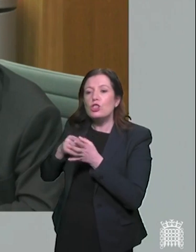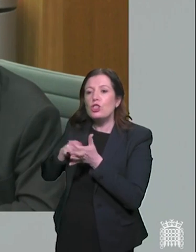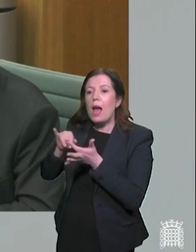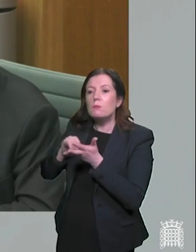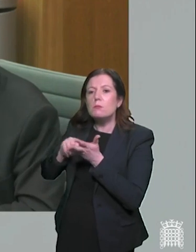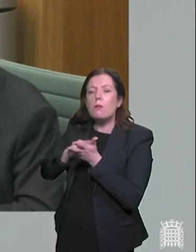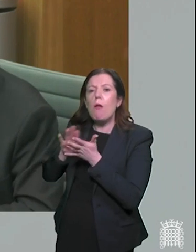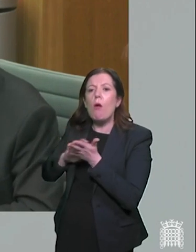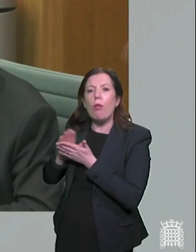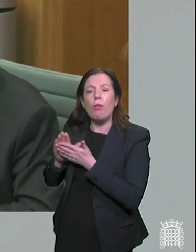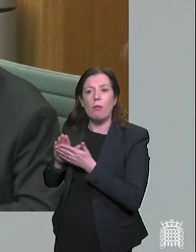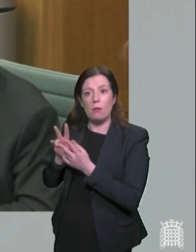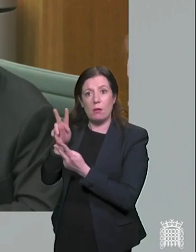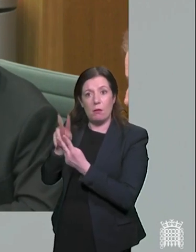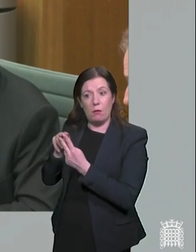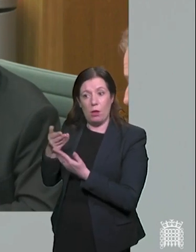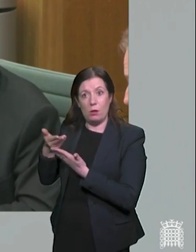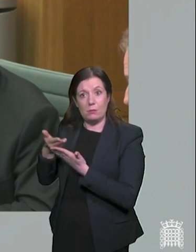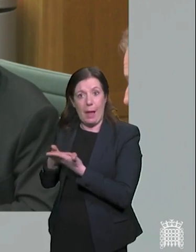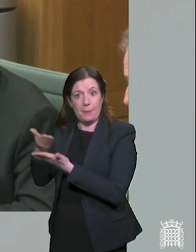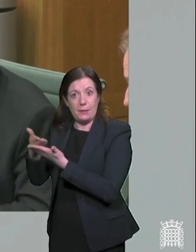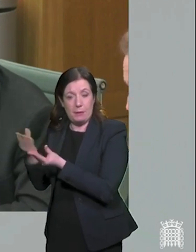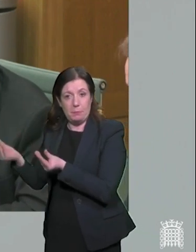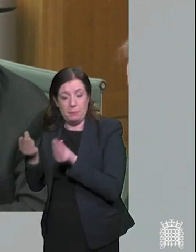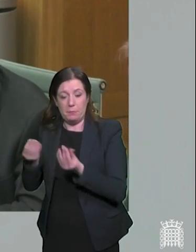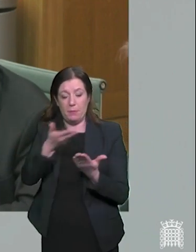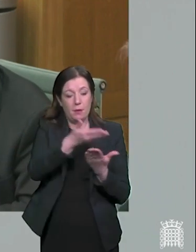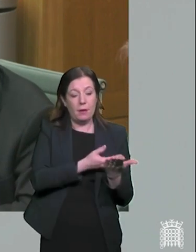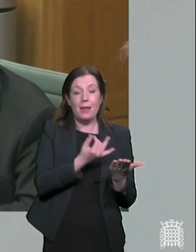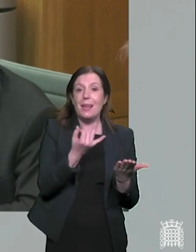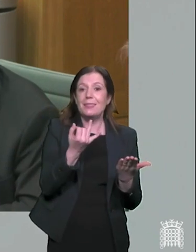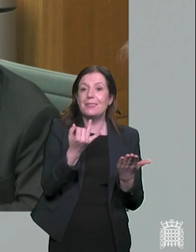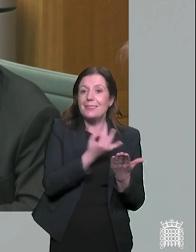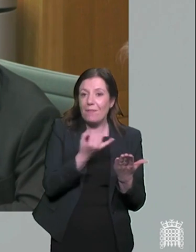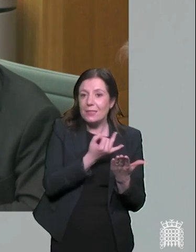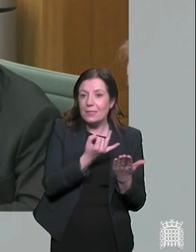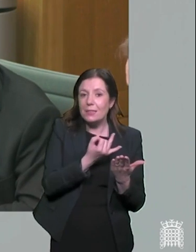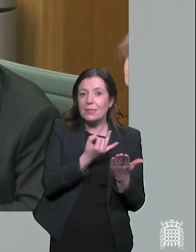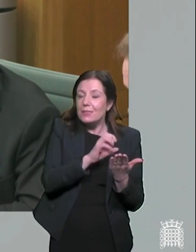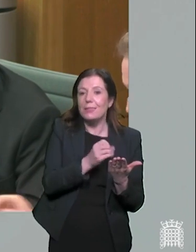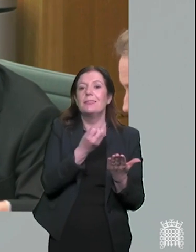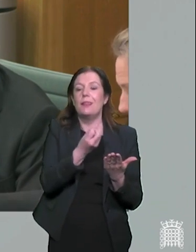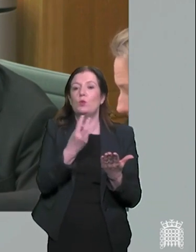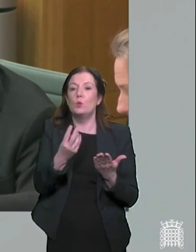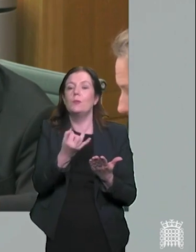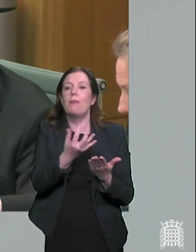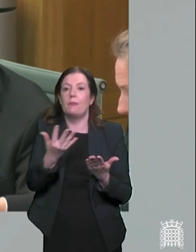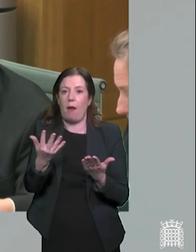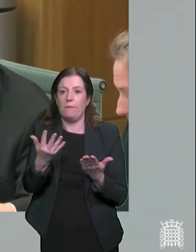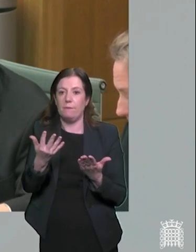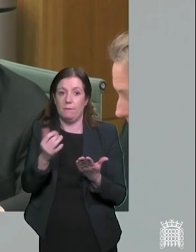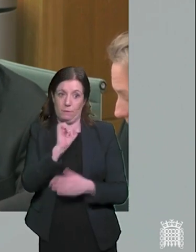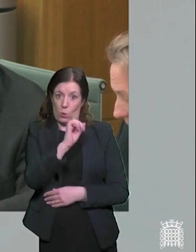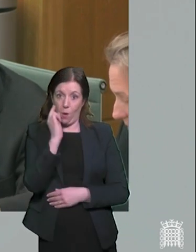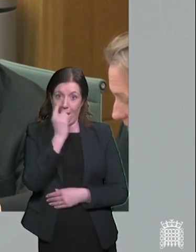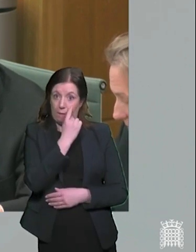Their statements confirming this are on pages 70, 72 and 75 of your